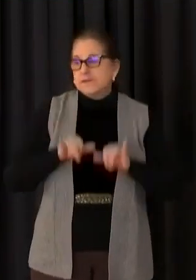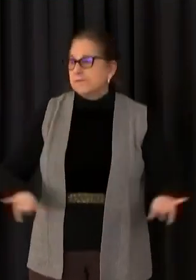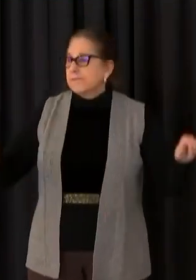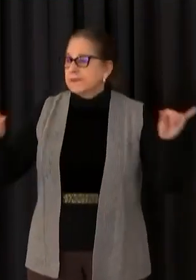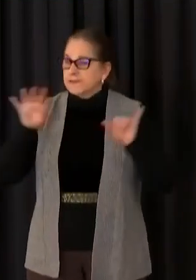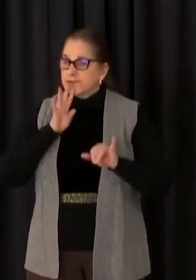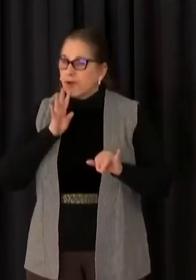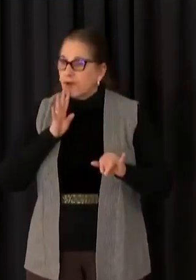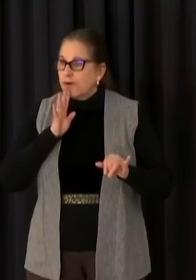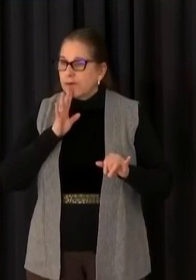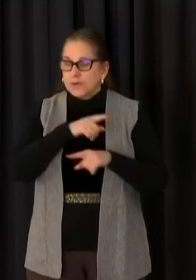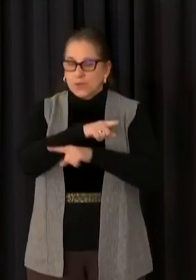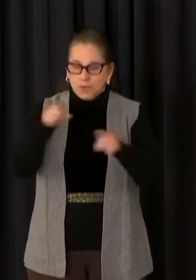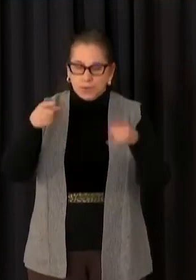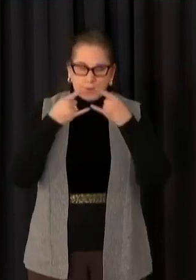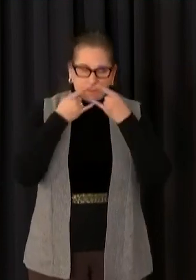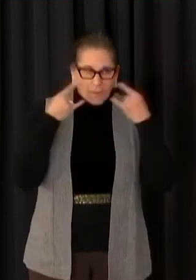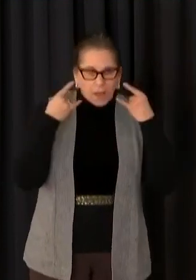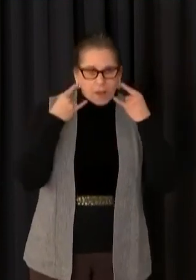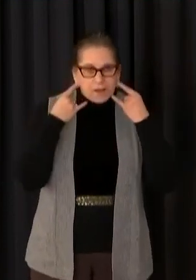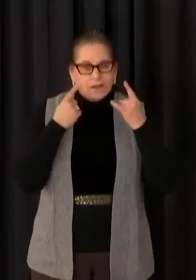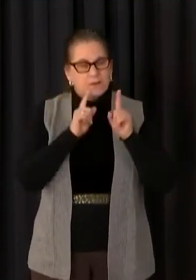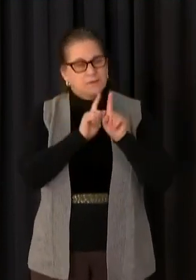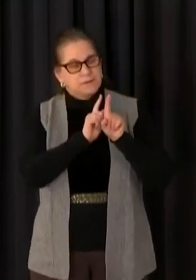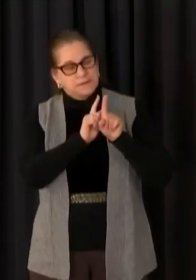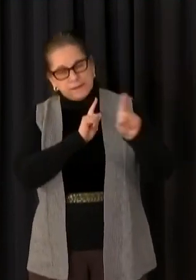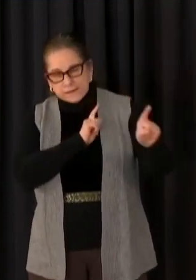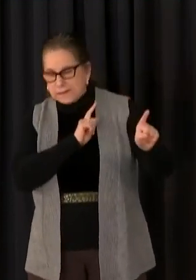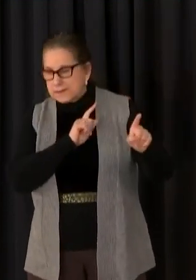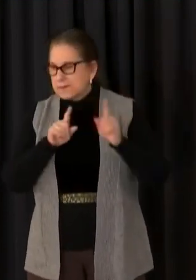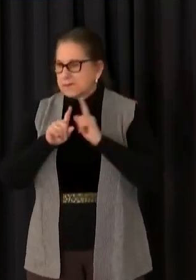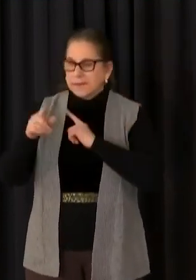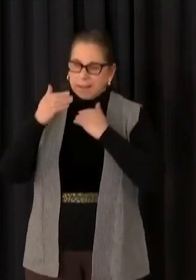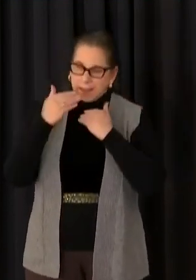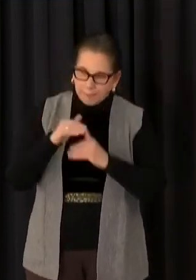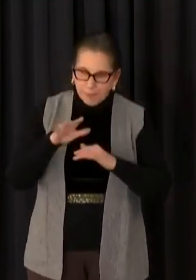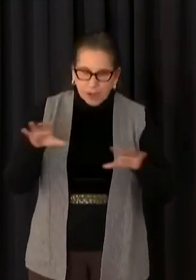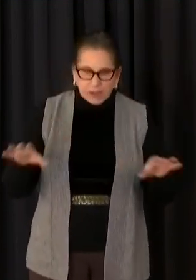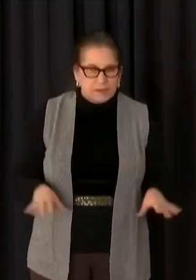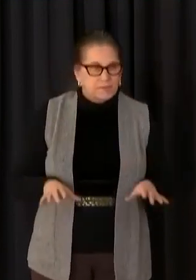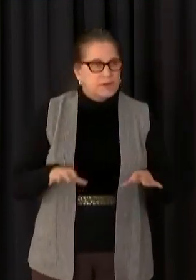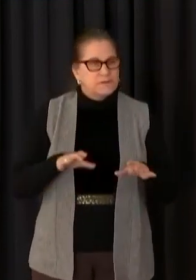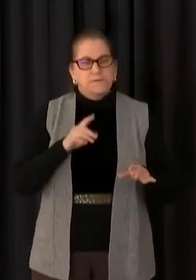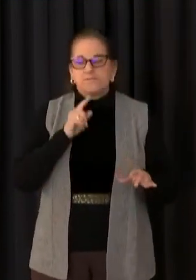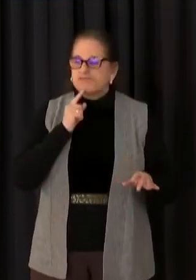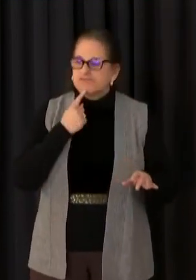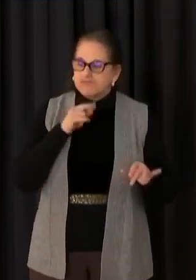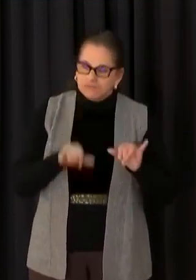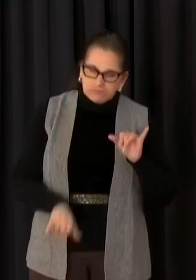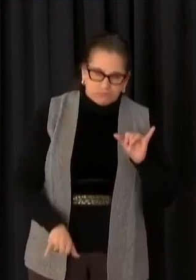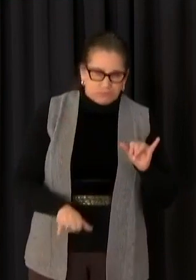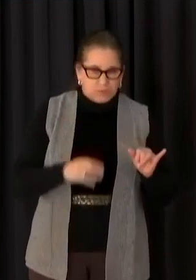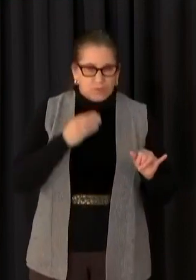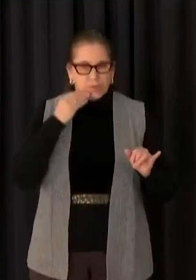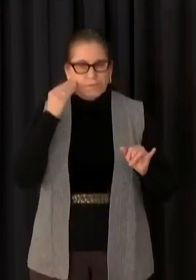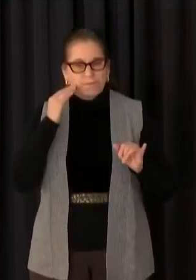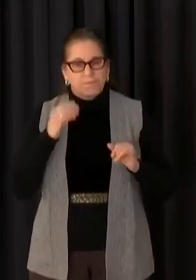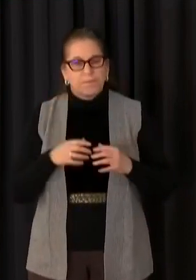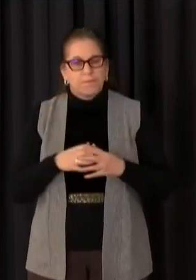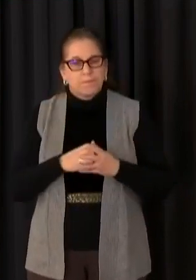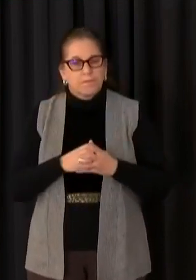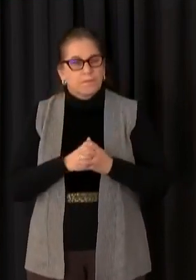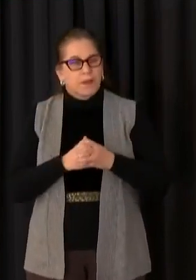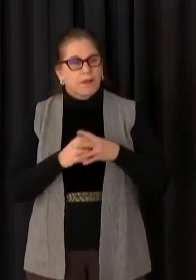folks, washing their hands, and being very judicious about the activities that they participate in. And our greatest vulnerabilities are people